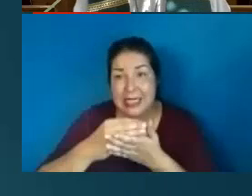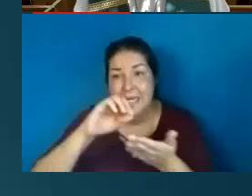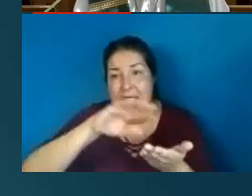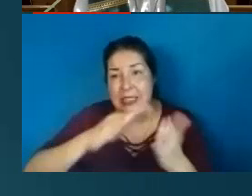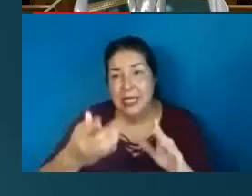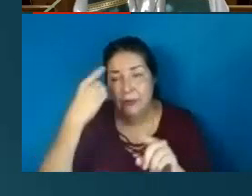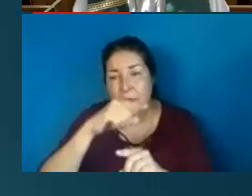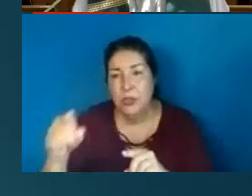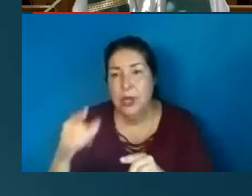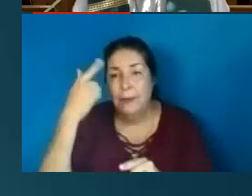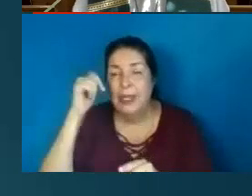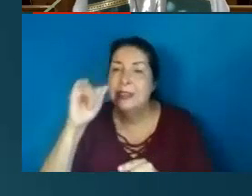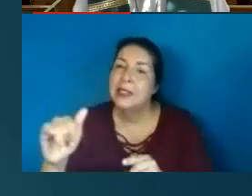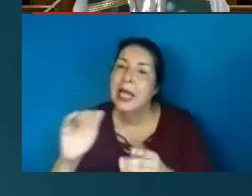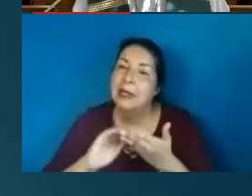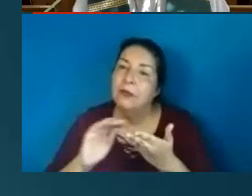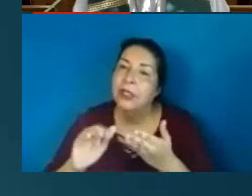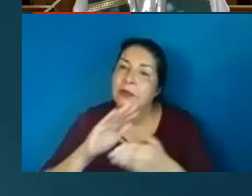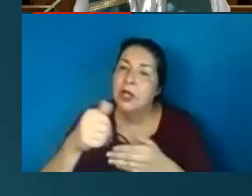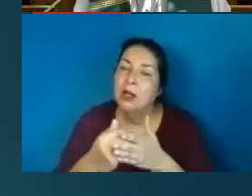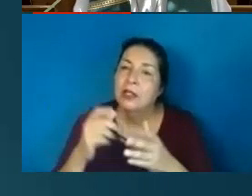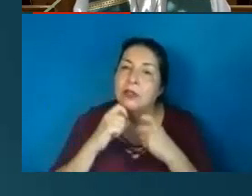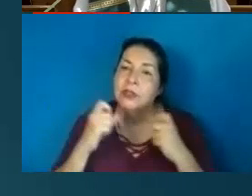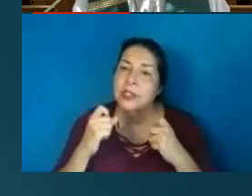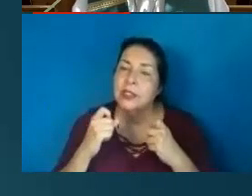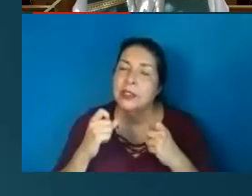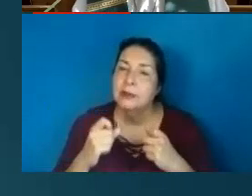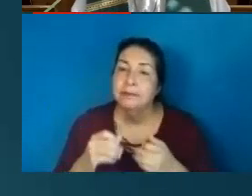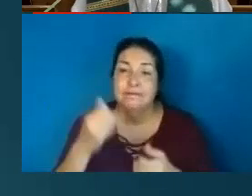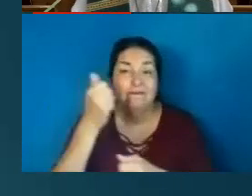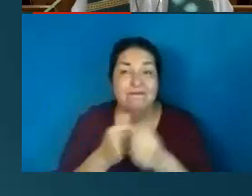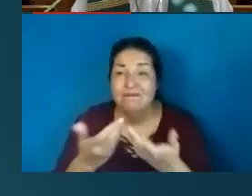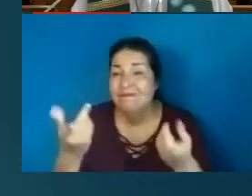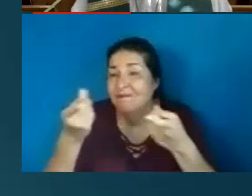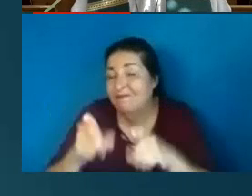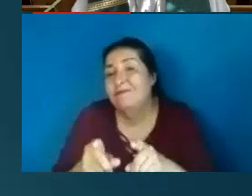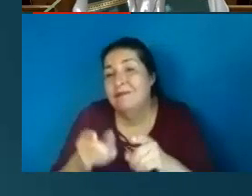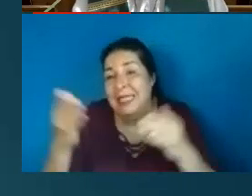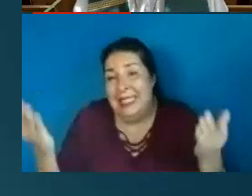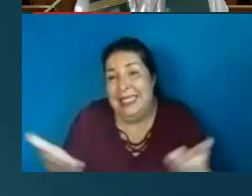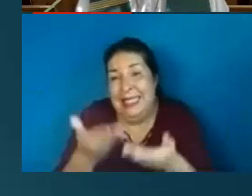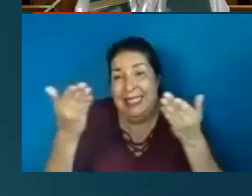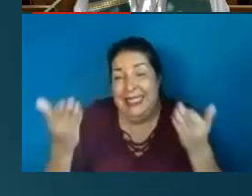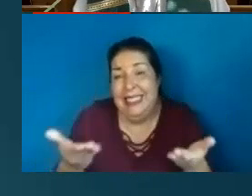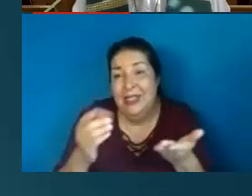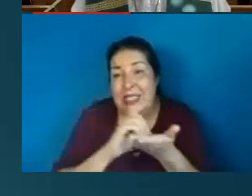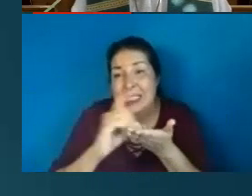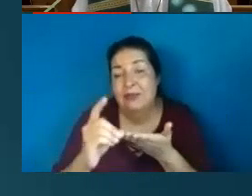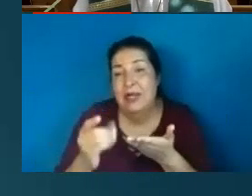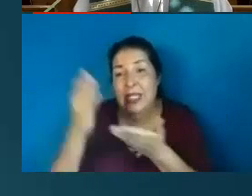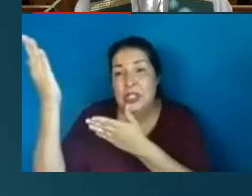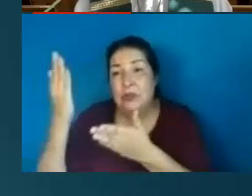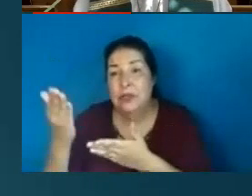his sake forgives you all of your sins. Everything that happened here in the divine service is done for